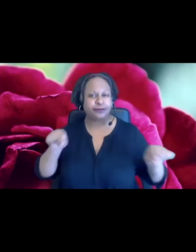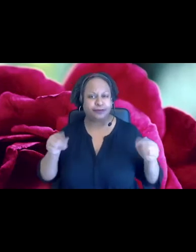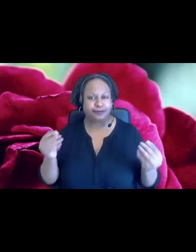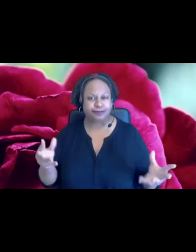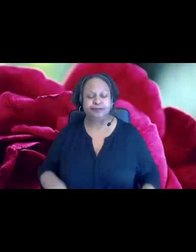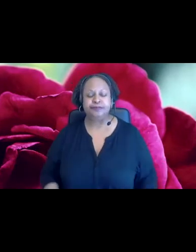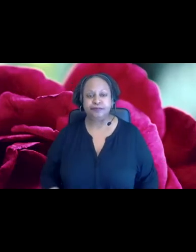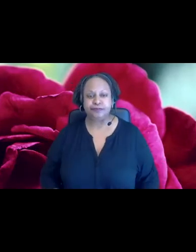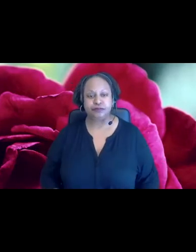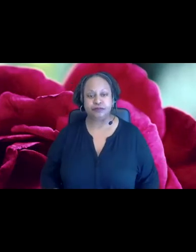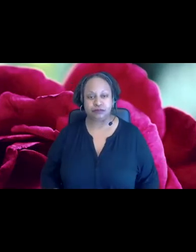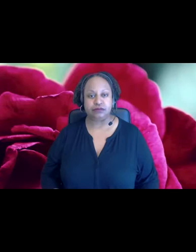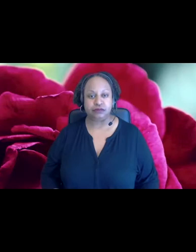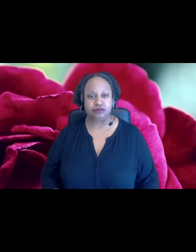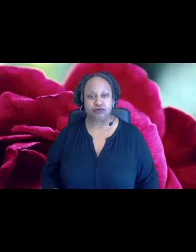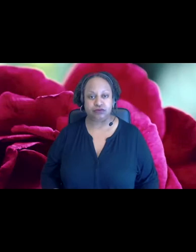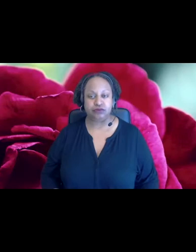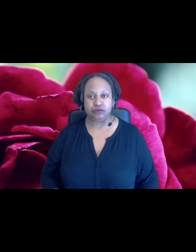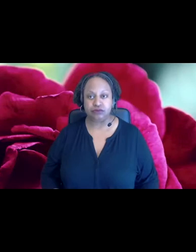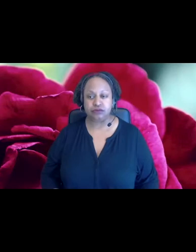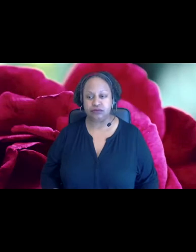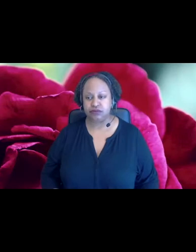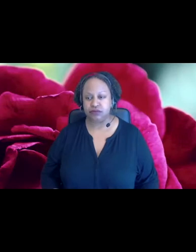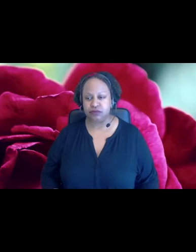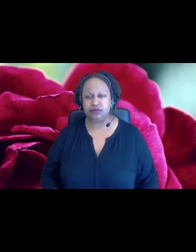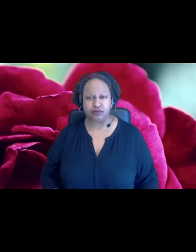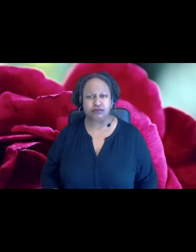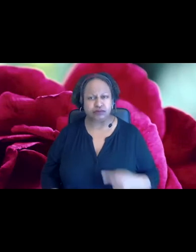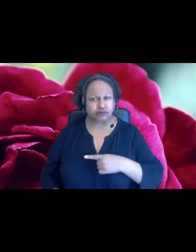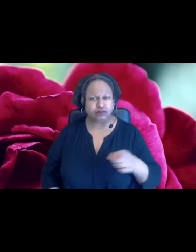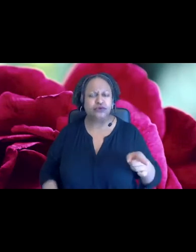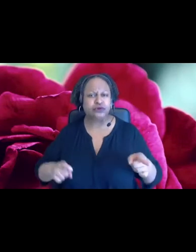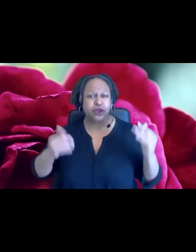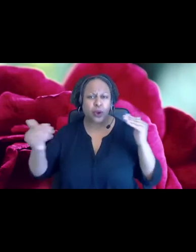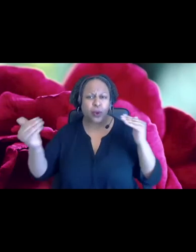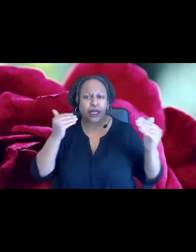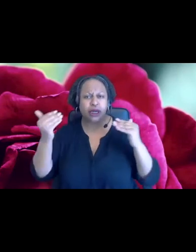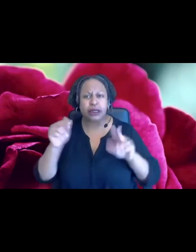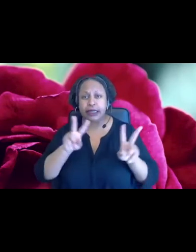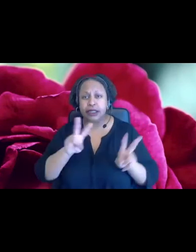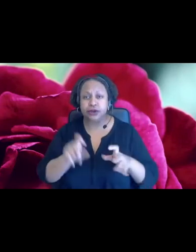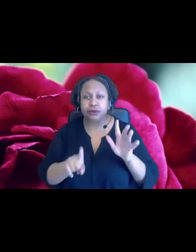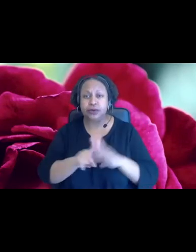Now, everybody is aware of the issue that came up. There was some confusion